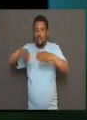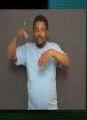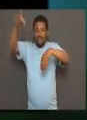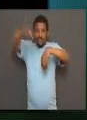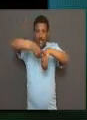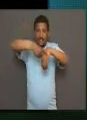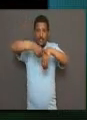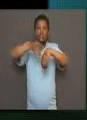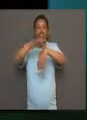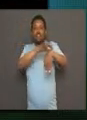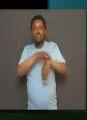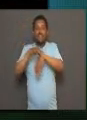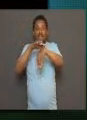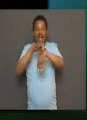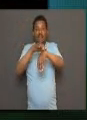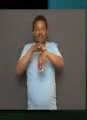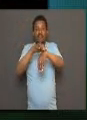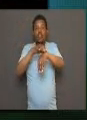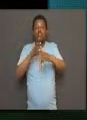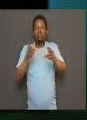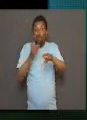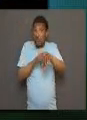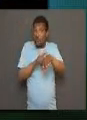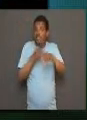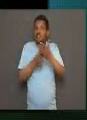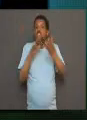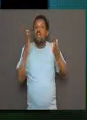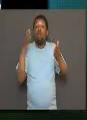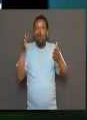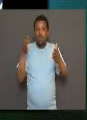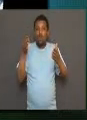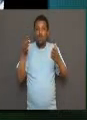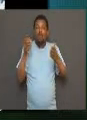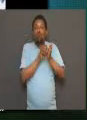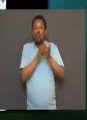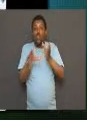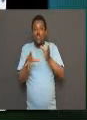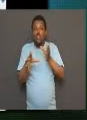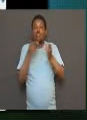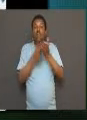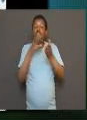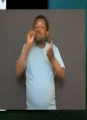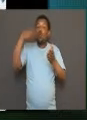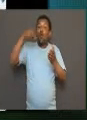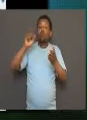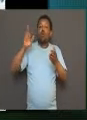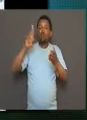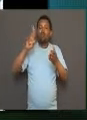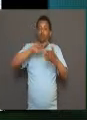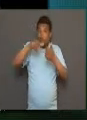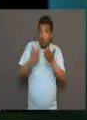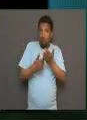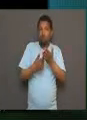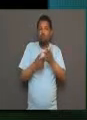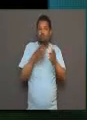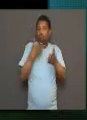this type of projection at the equator and are thus truest to